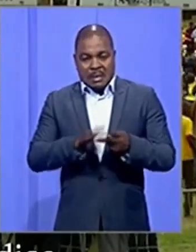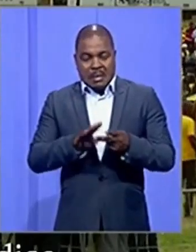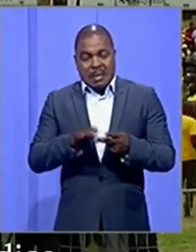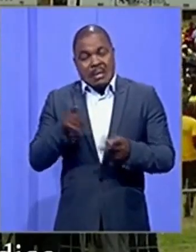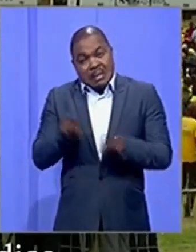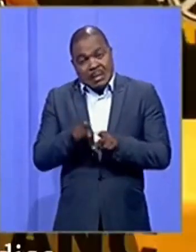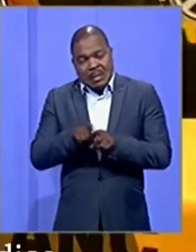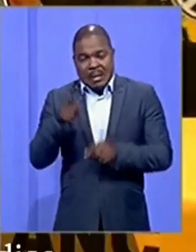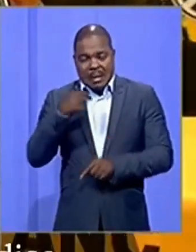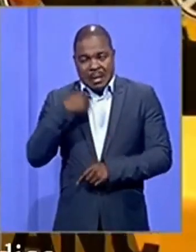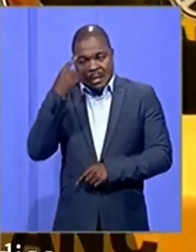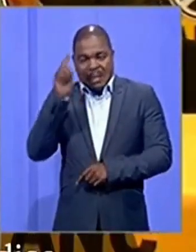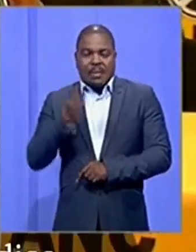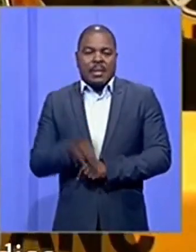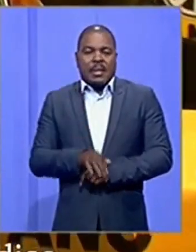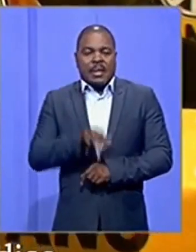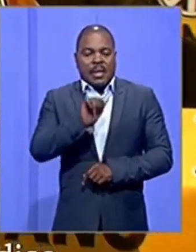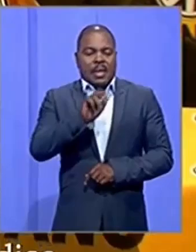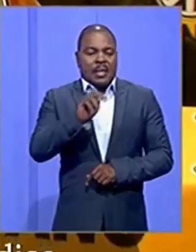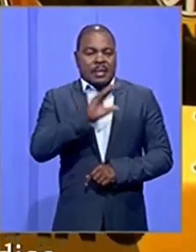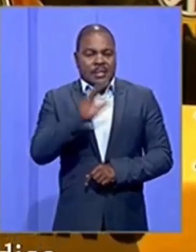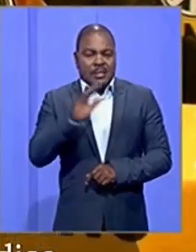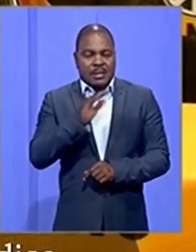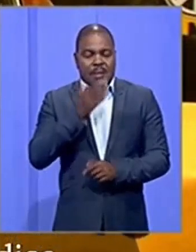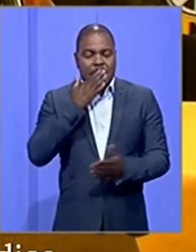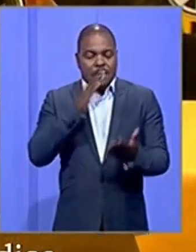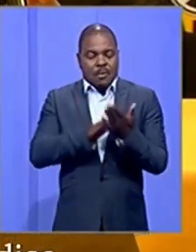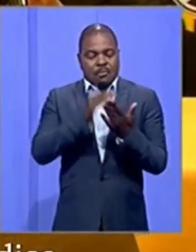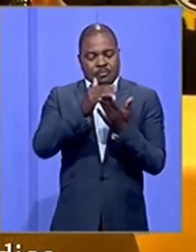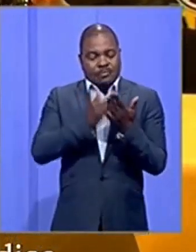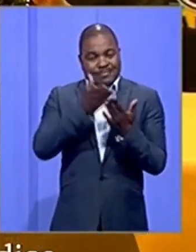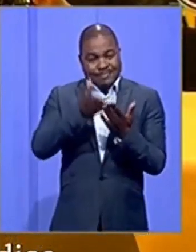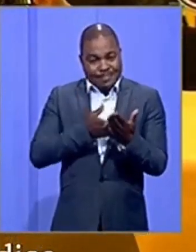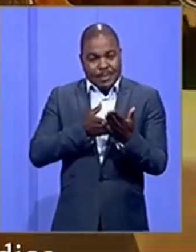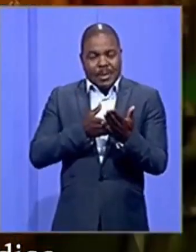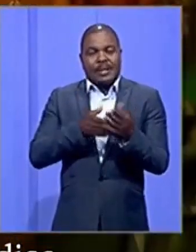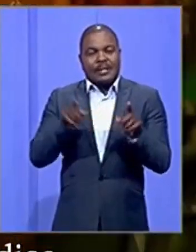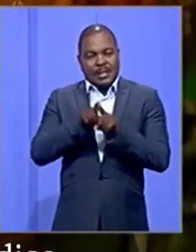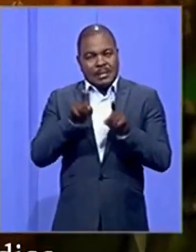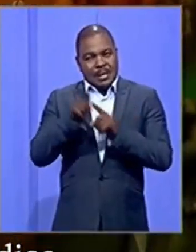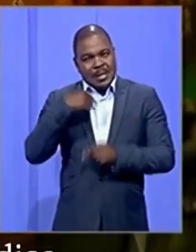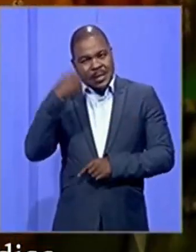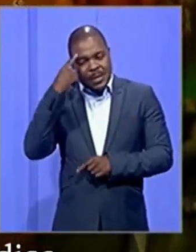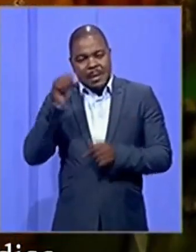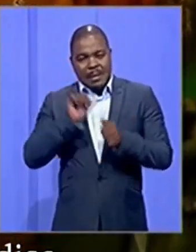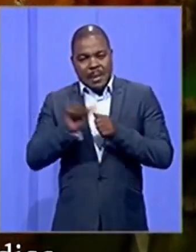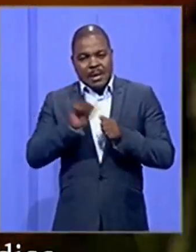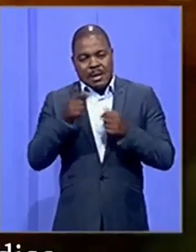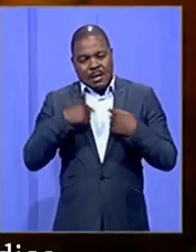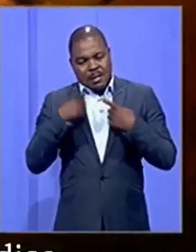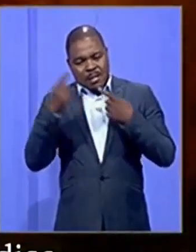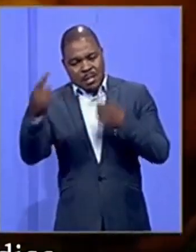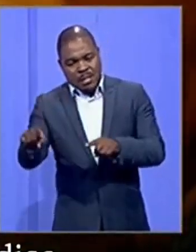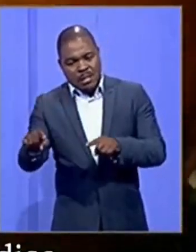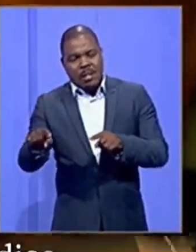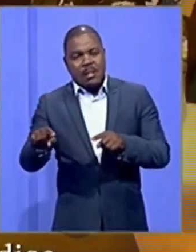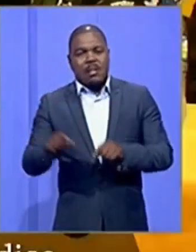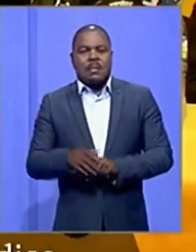mohlomong leano la mokga ona wa African National Congress ko hore ba ise ntwa